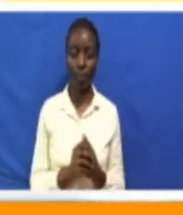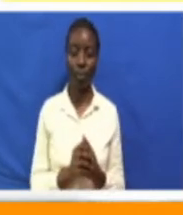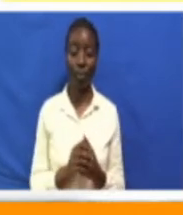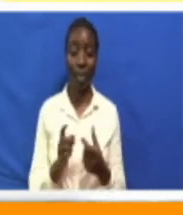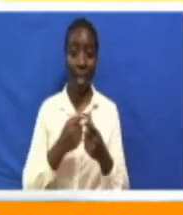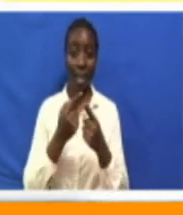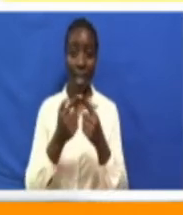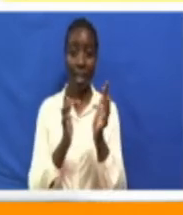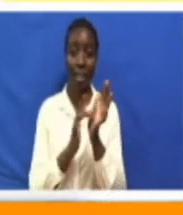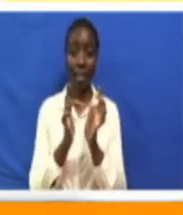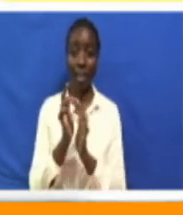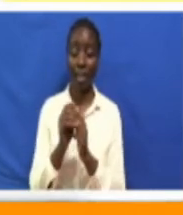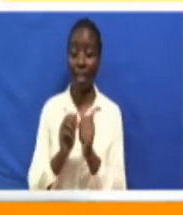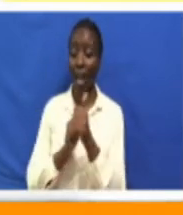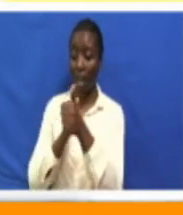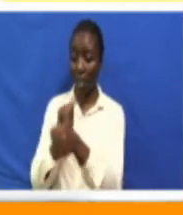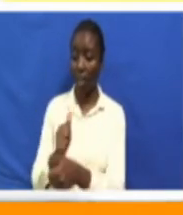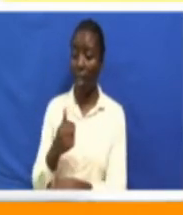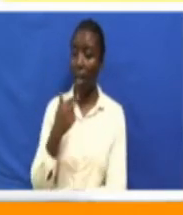foreign